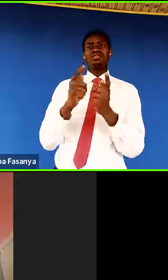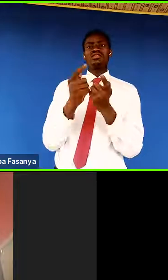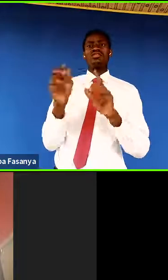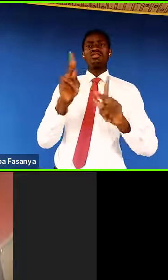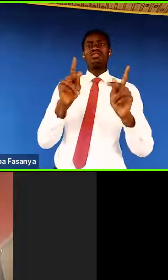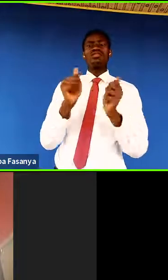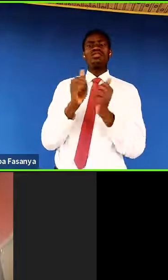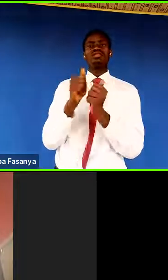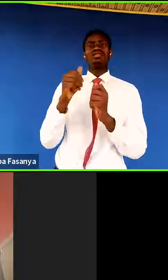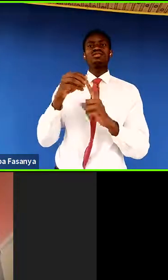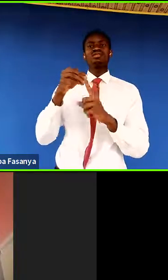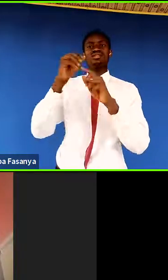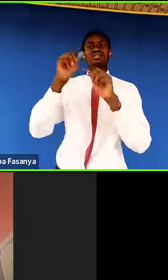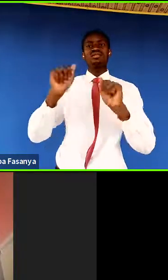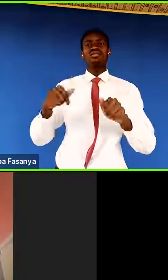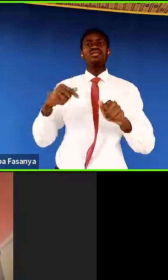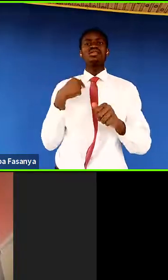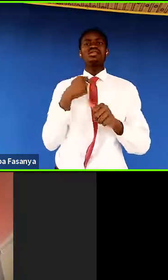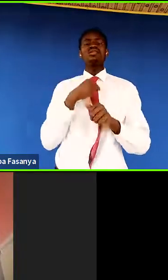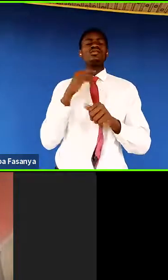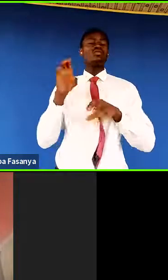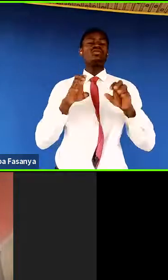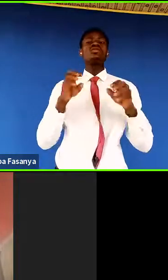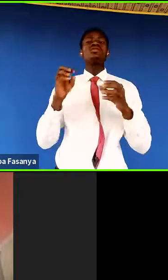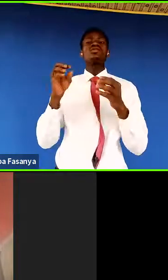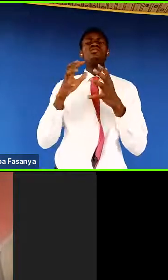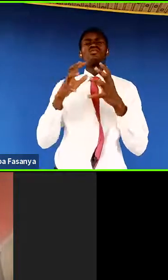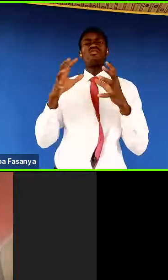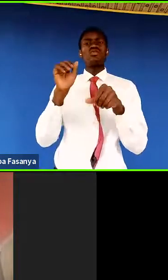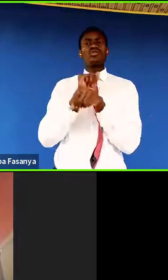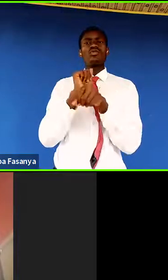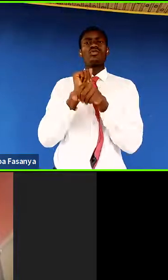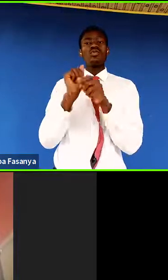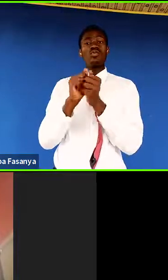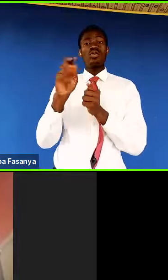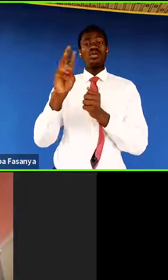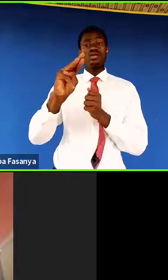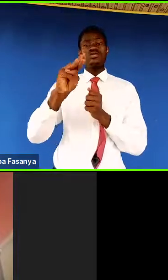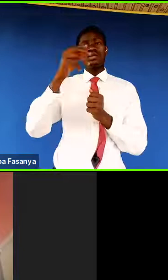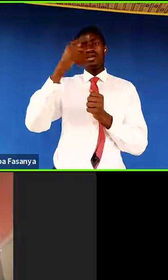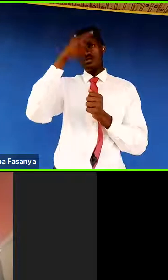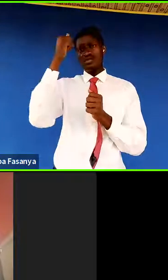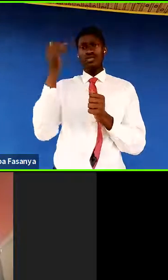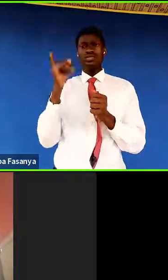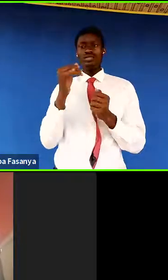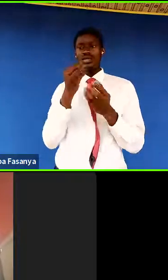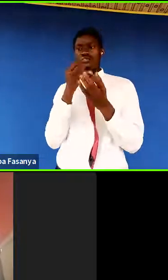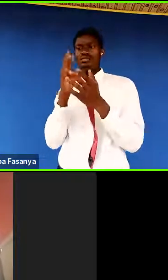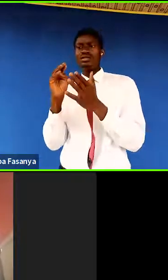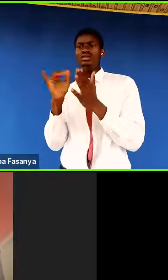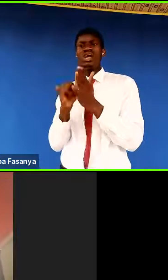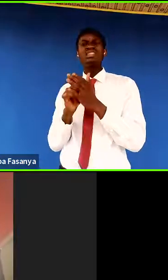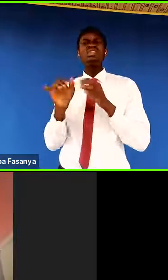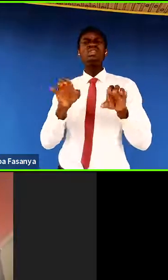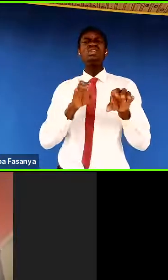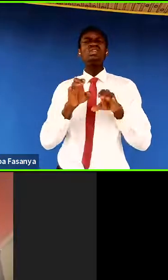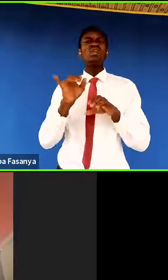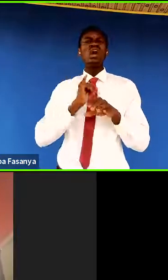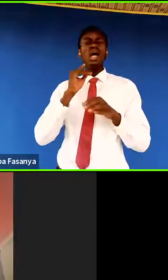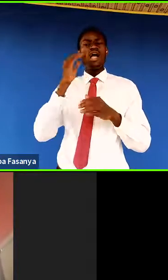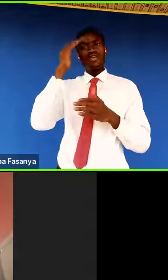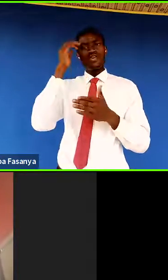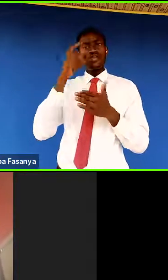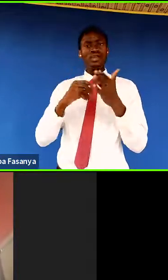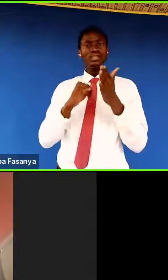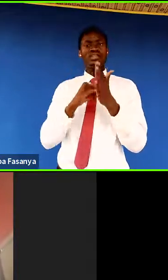going to be doing so much more with them, because they told me that, do I know what it takes for someone with